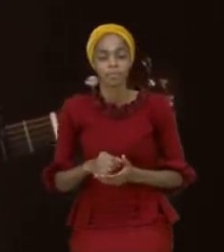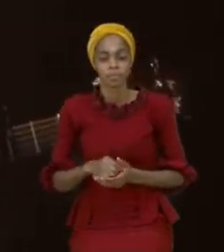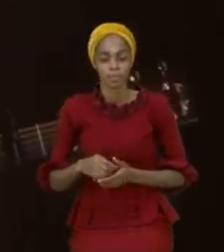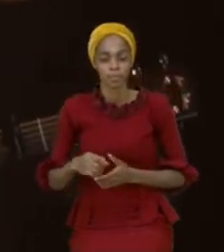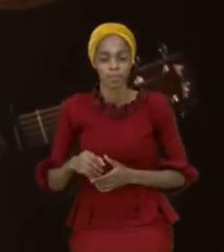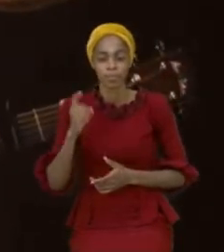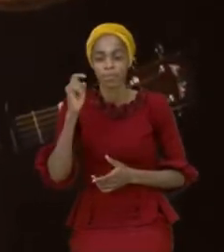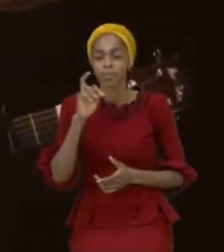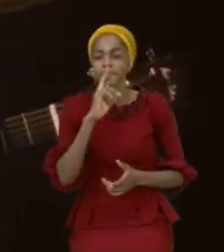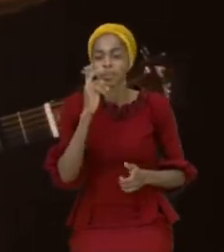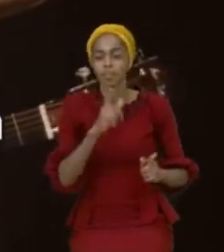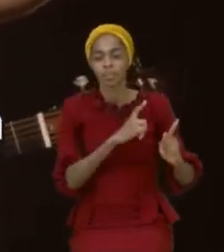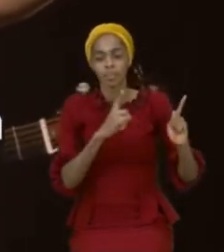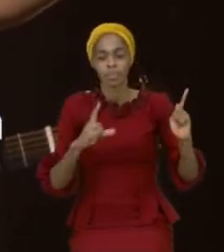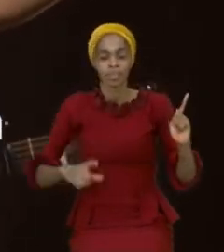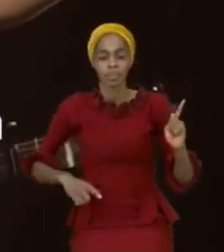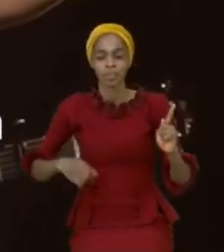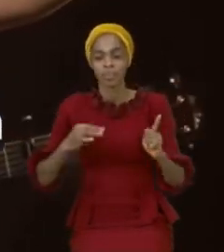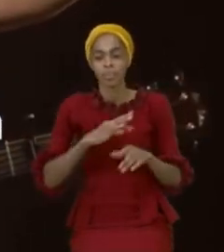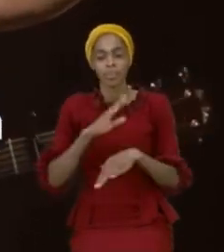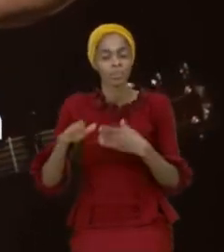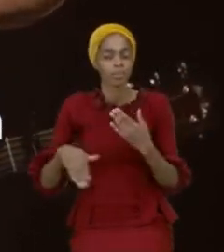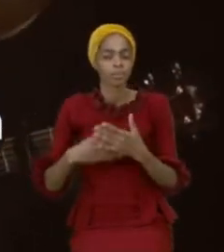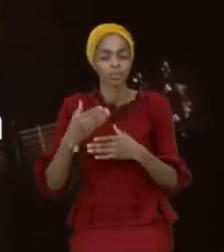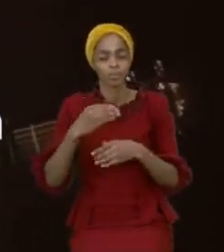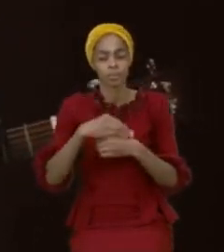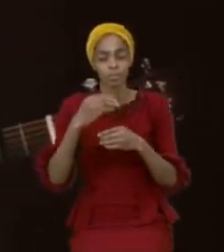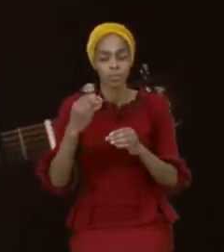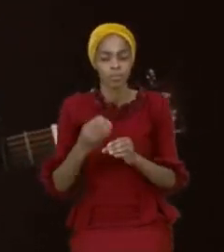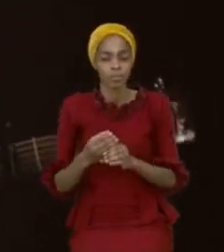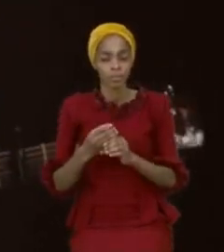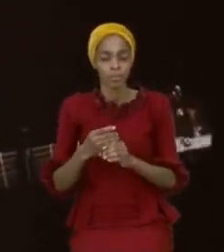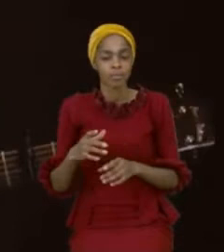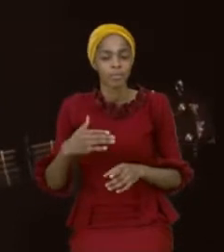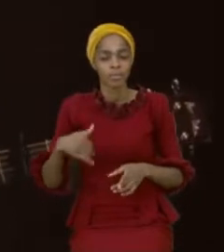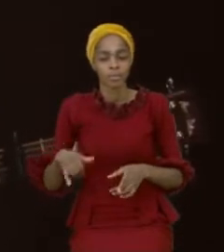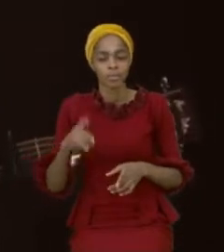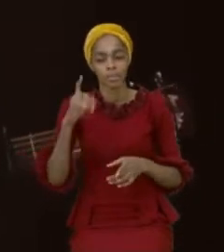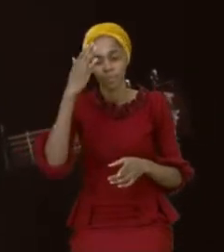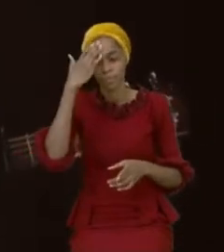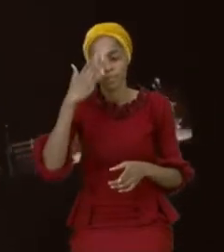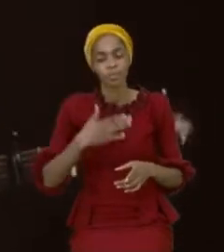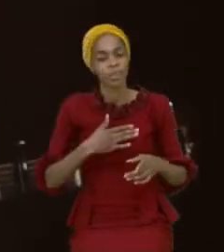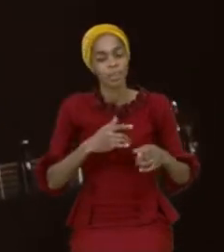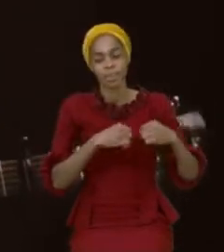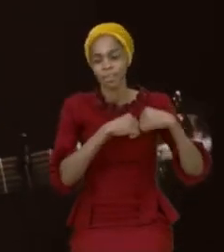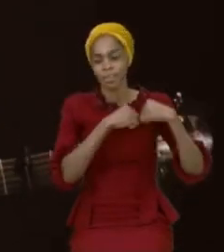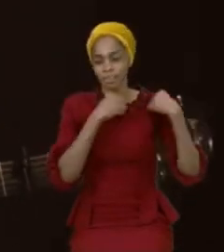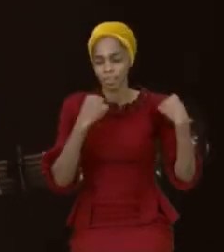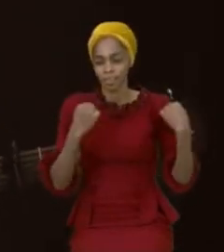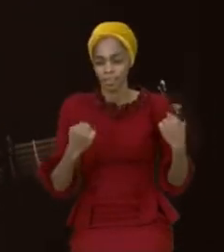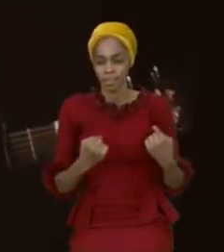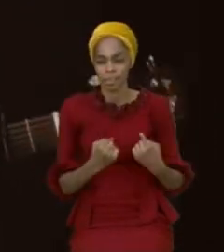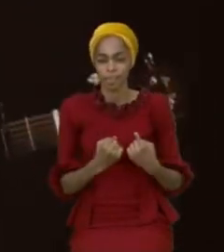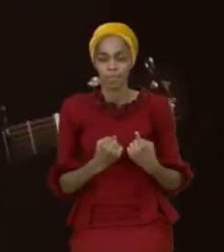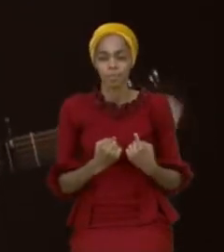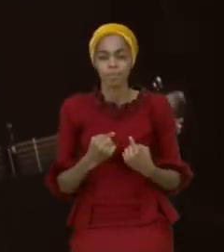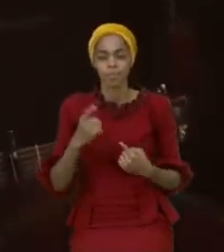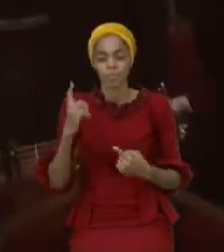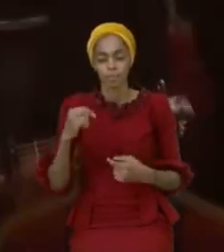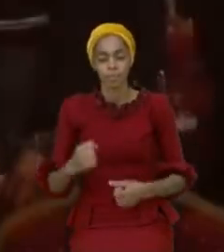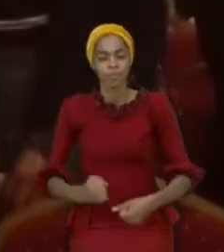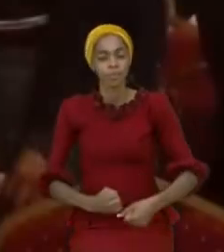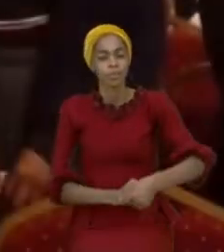You're the Lord of all creation, and still you know our hearts.